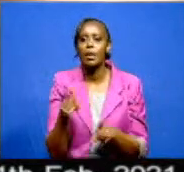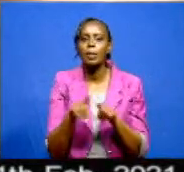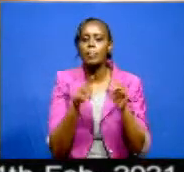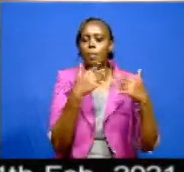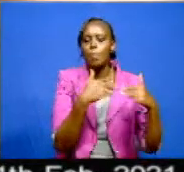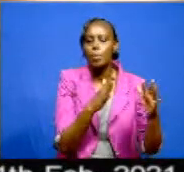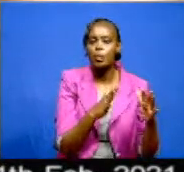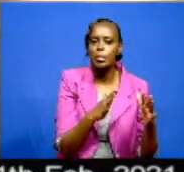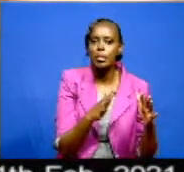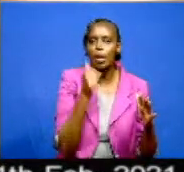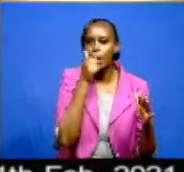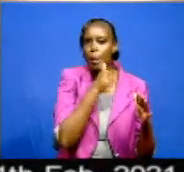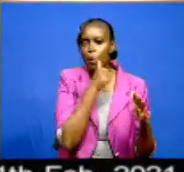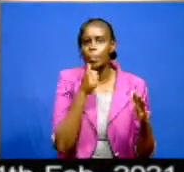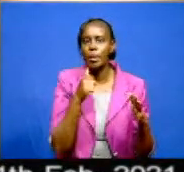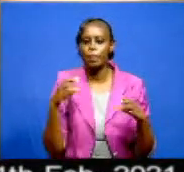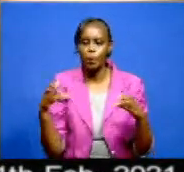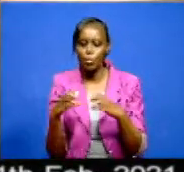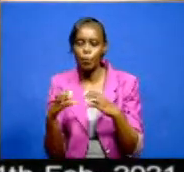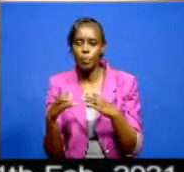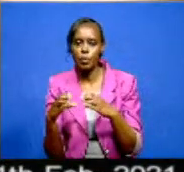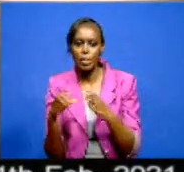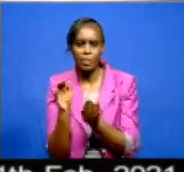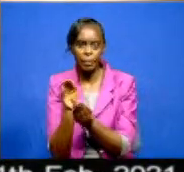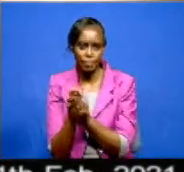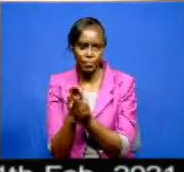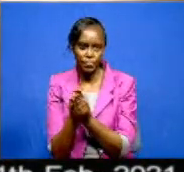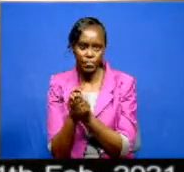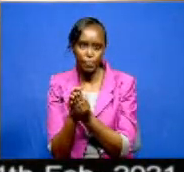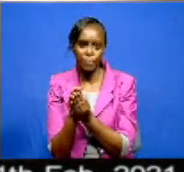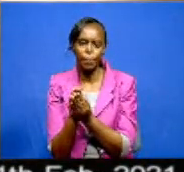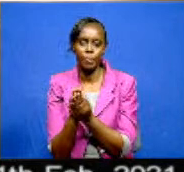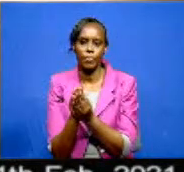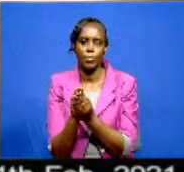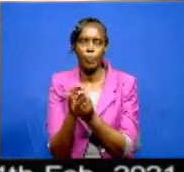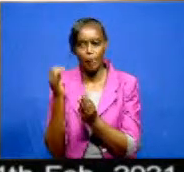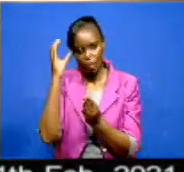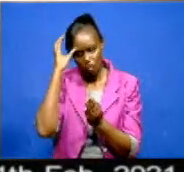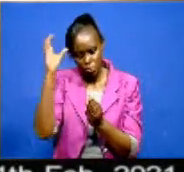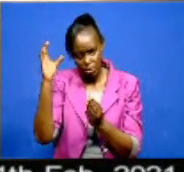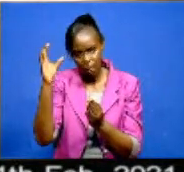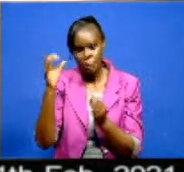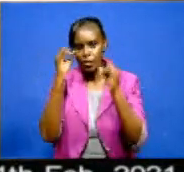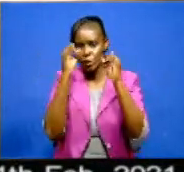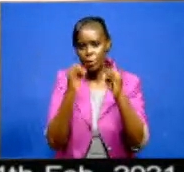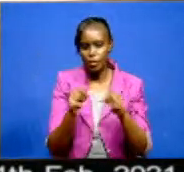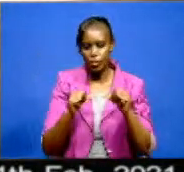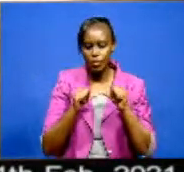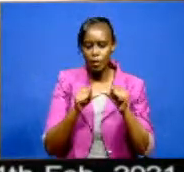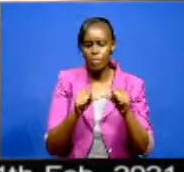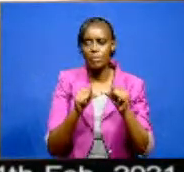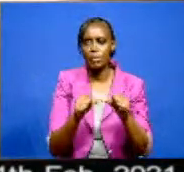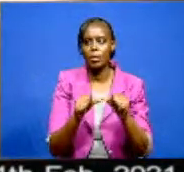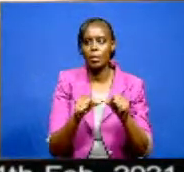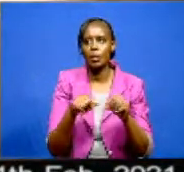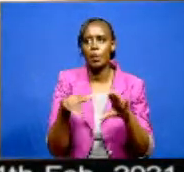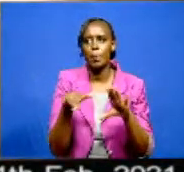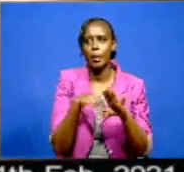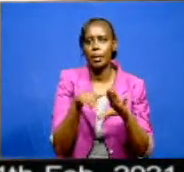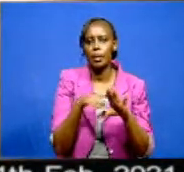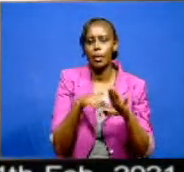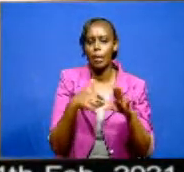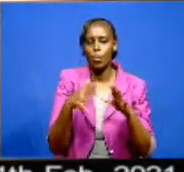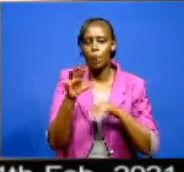outside private and community conservancies by adopting the new concept of sustainable participatory